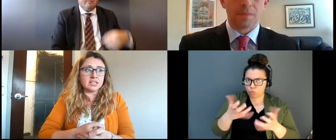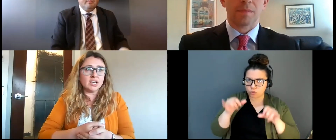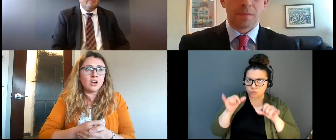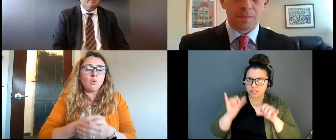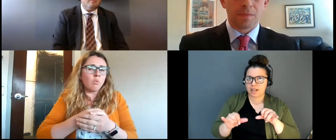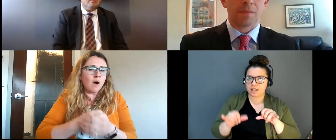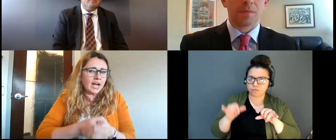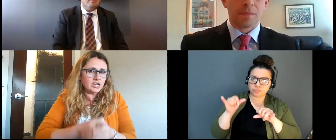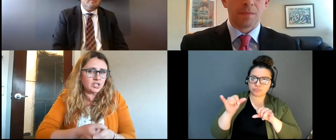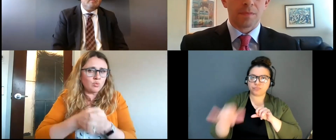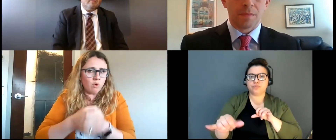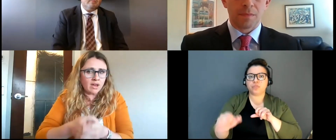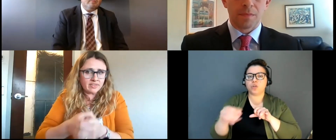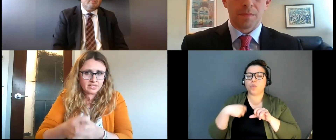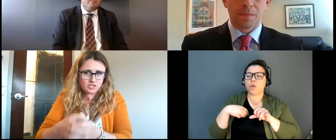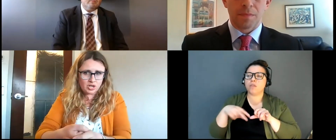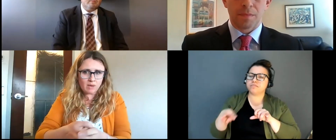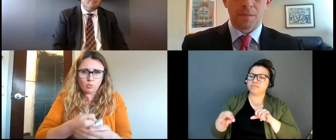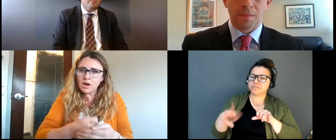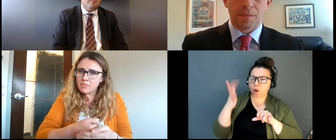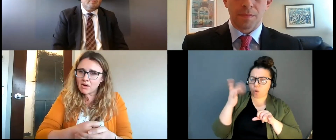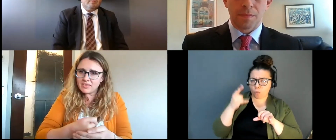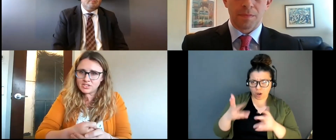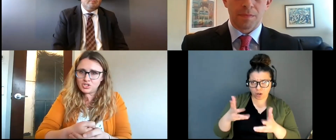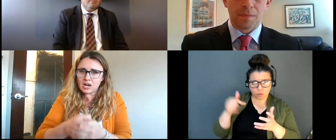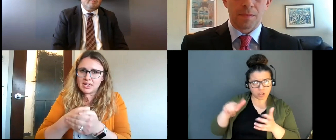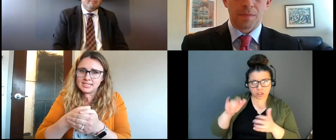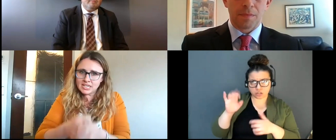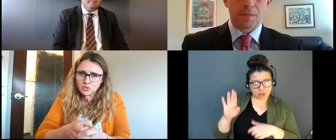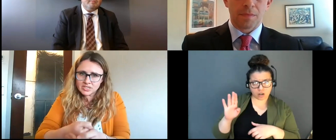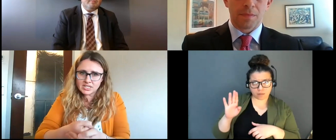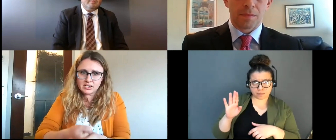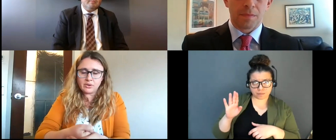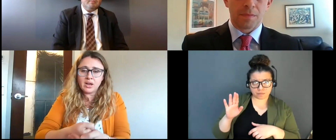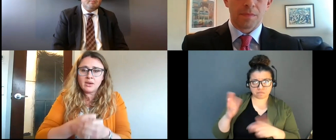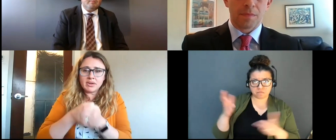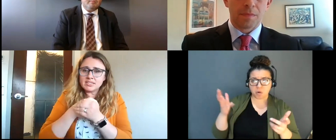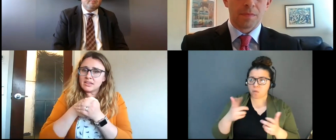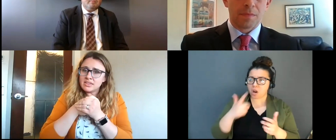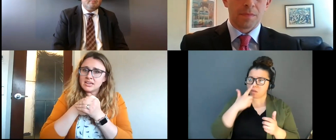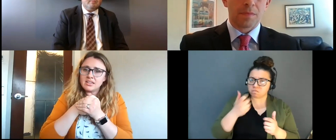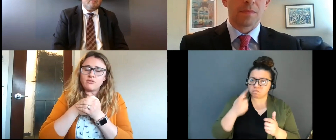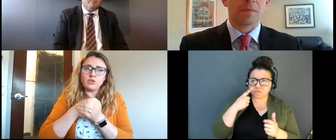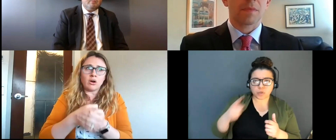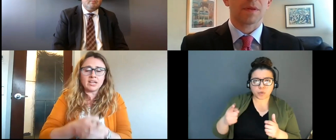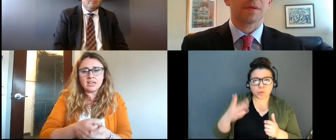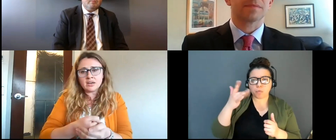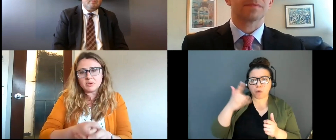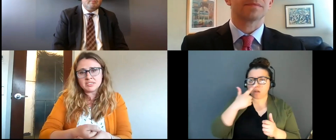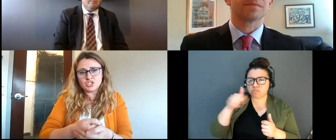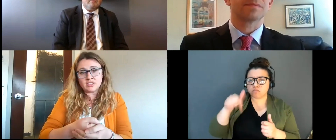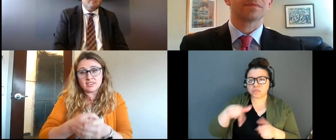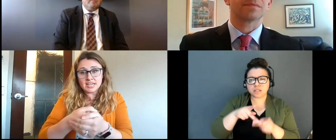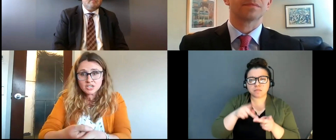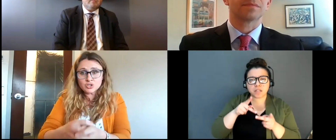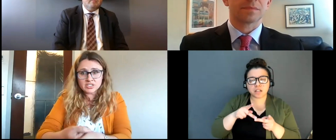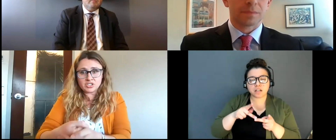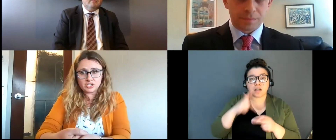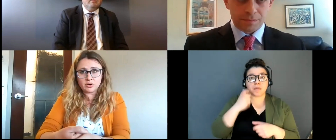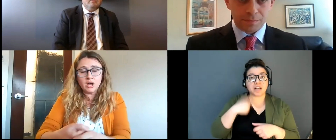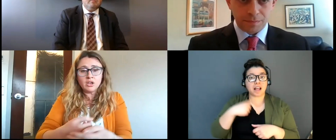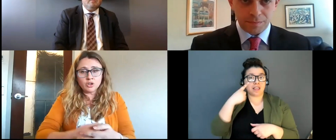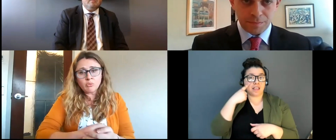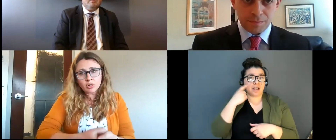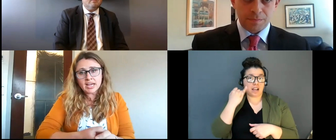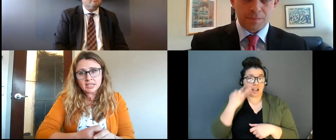hear is, why do you want this job? What about this job has interested you? Because I think that if you are in a position that